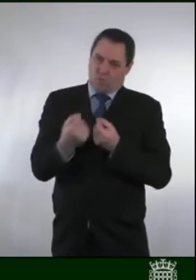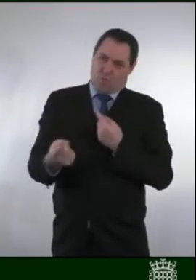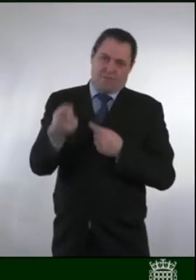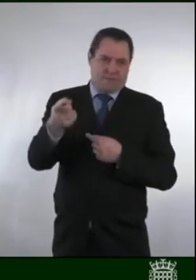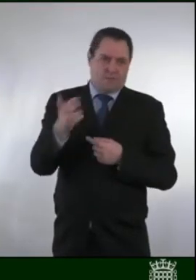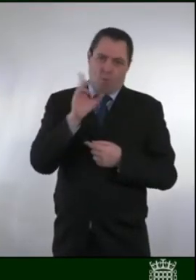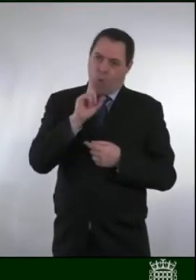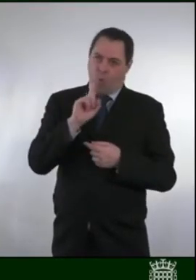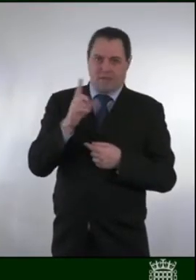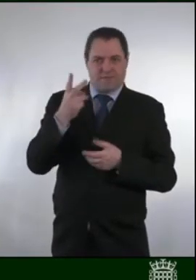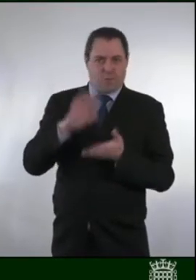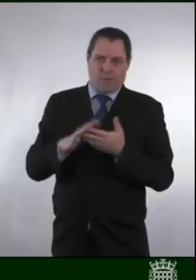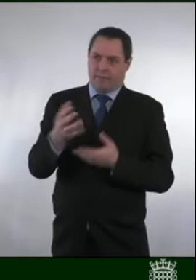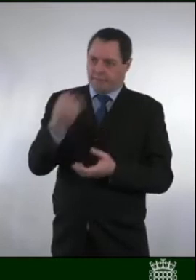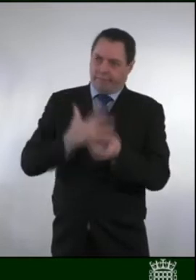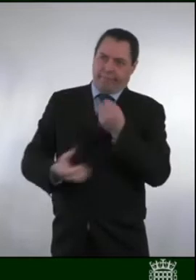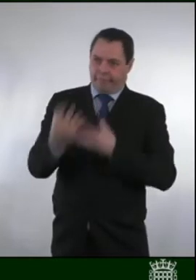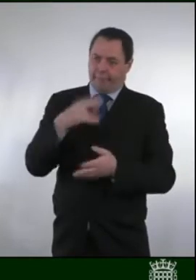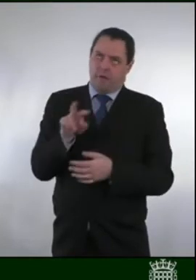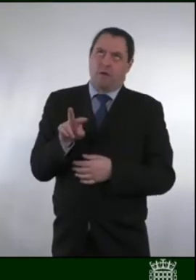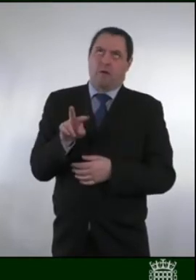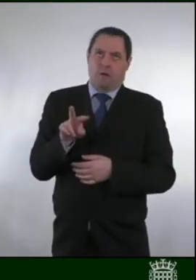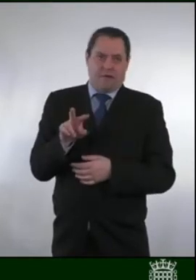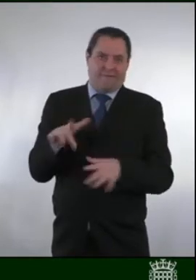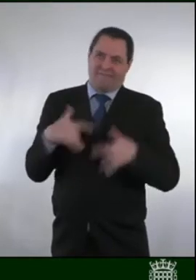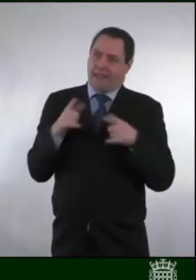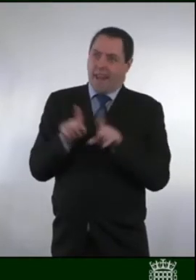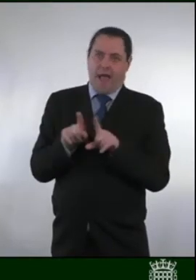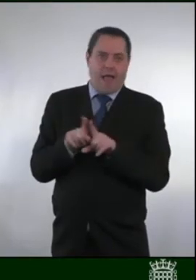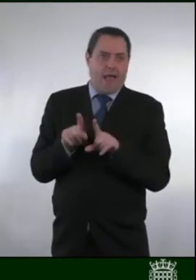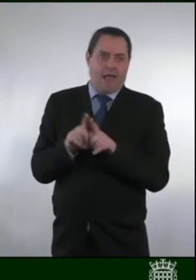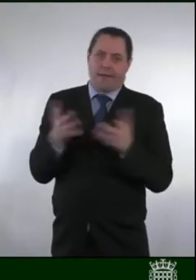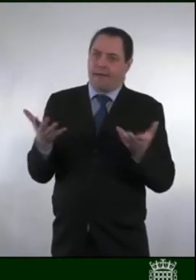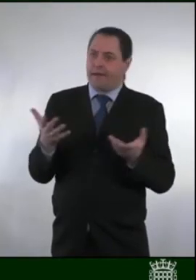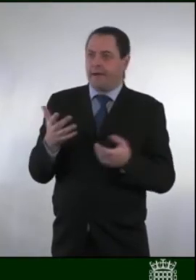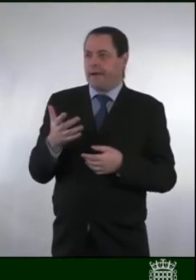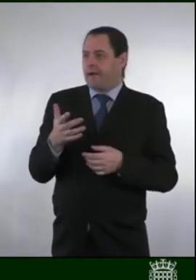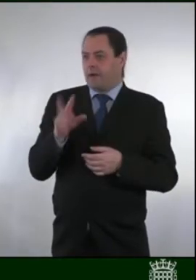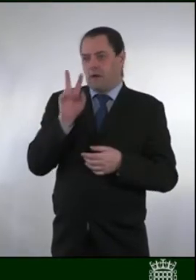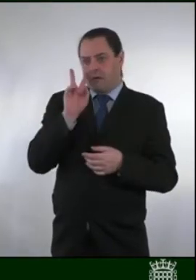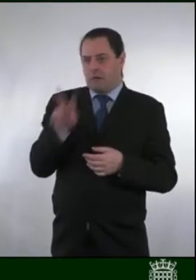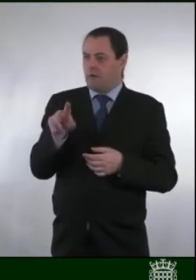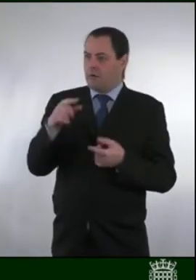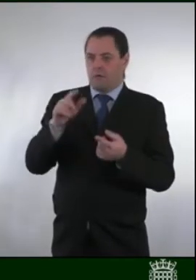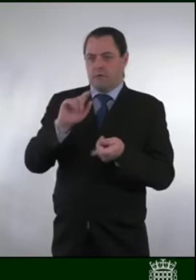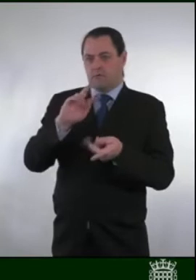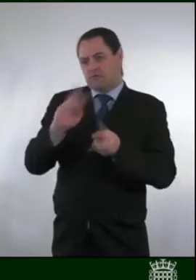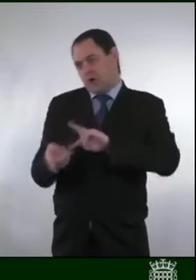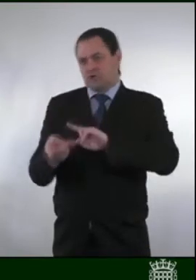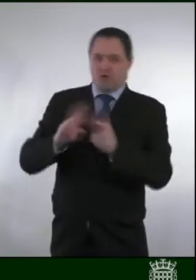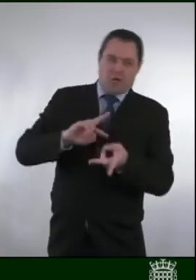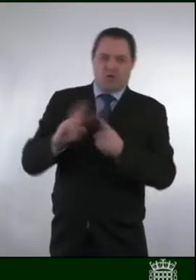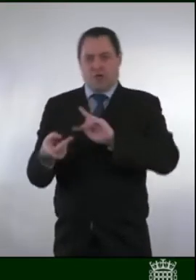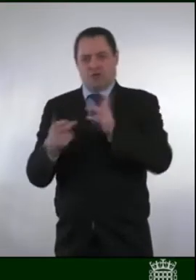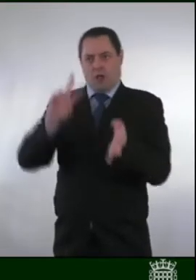gentleman over the last few months has really been like listening to a weather vane, watching a weather vane spin round and round depending on